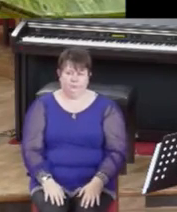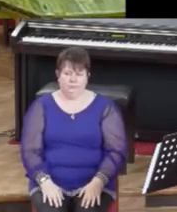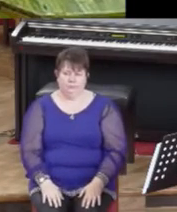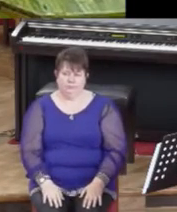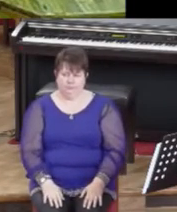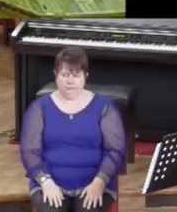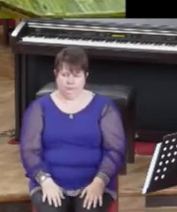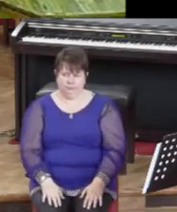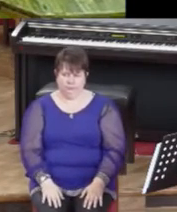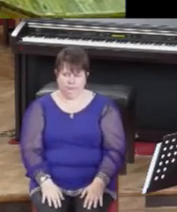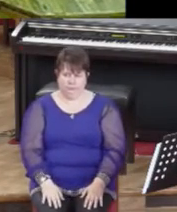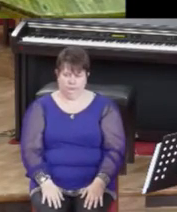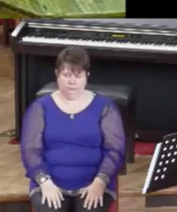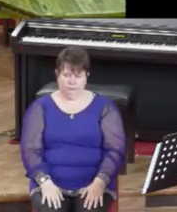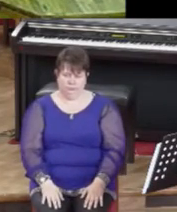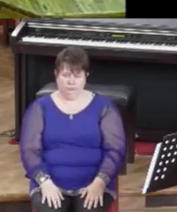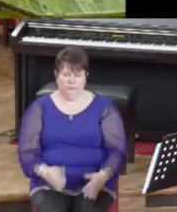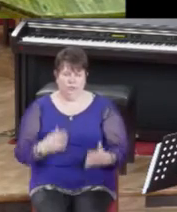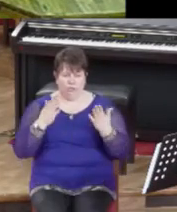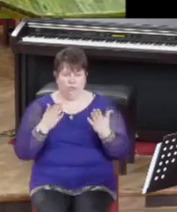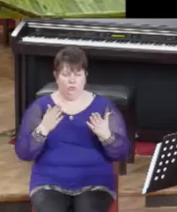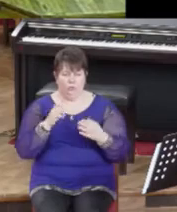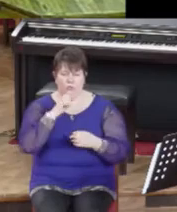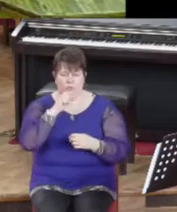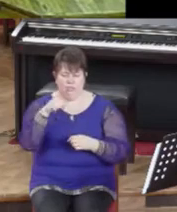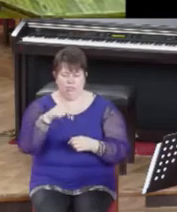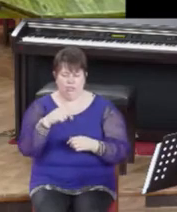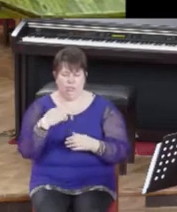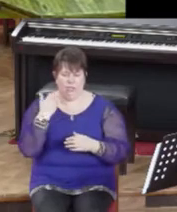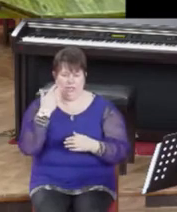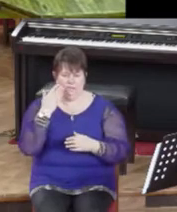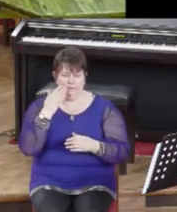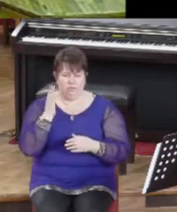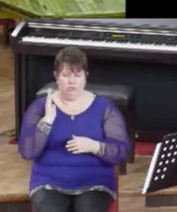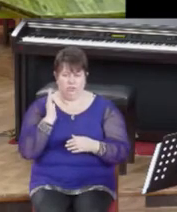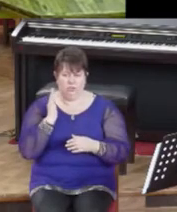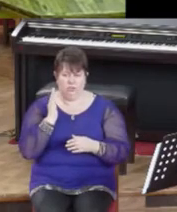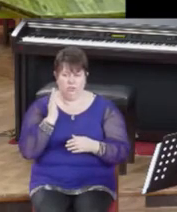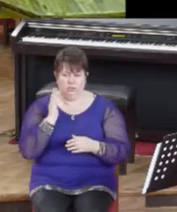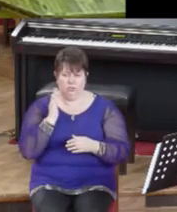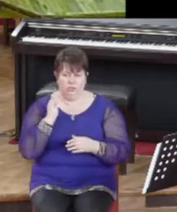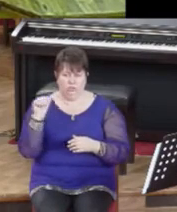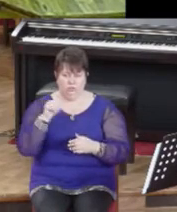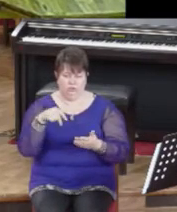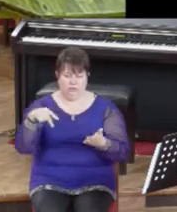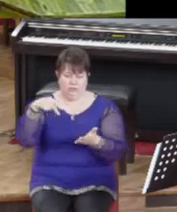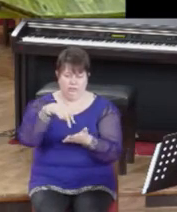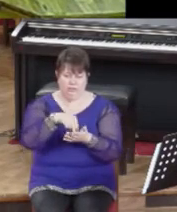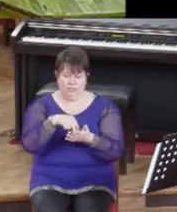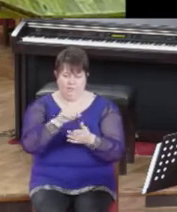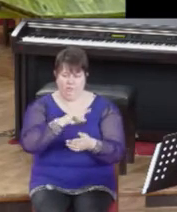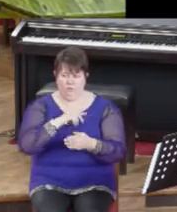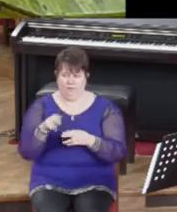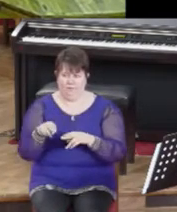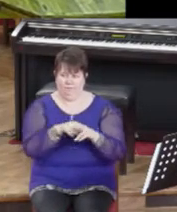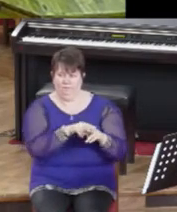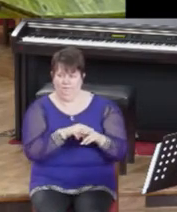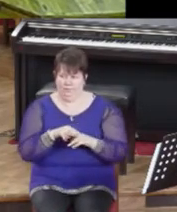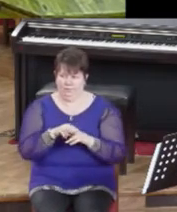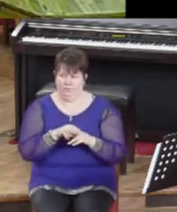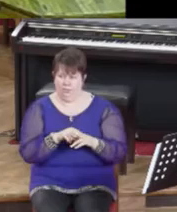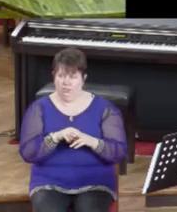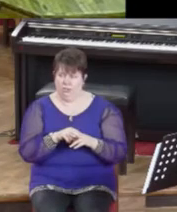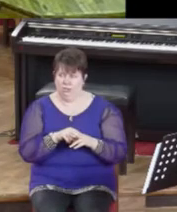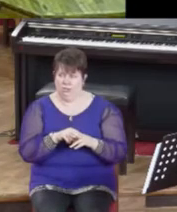Now, those of you who are here every Sunday will know that normally at this point we stand just to offer our support to the family bringing their wee ones for